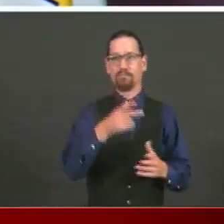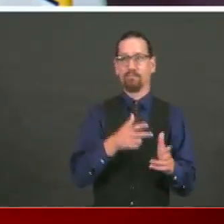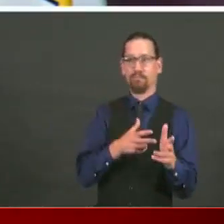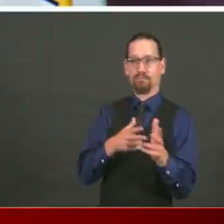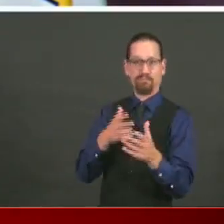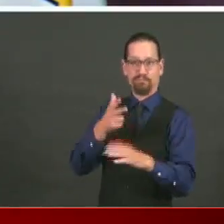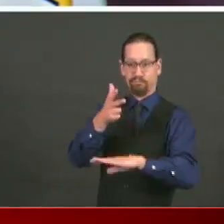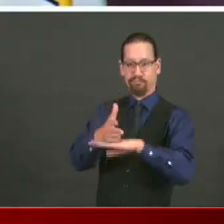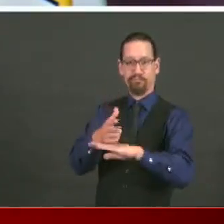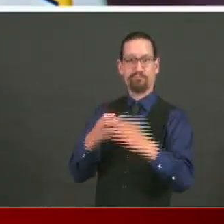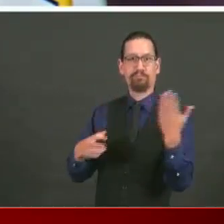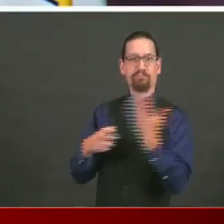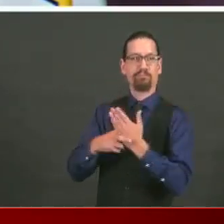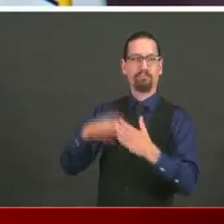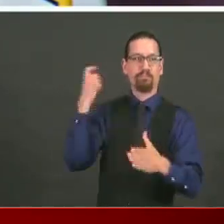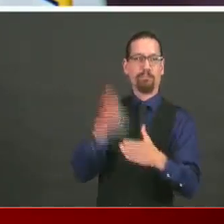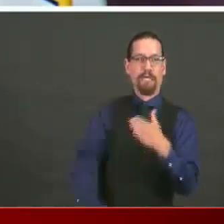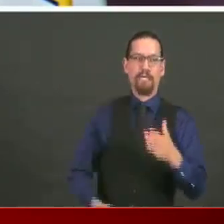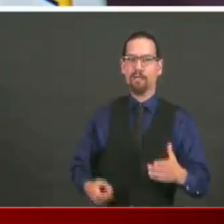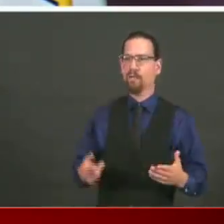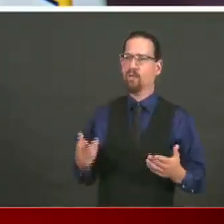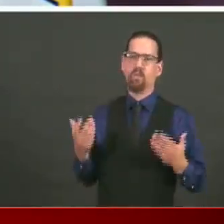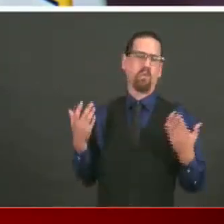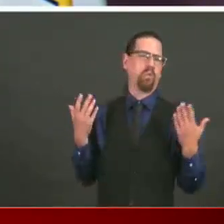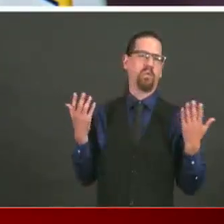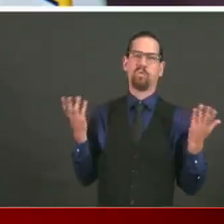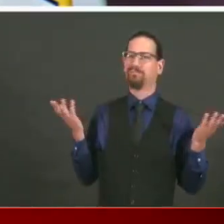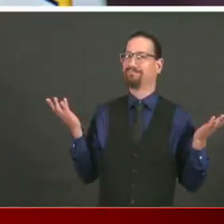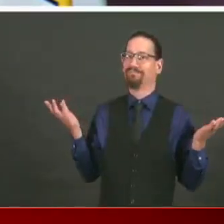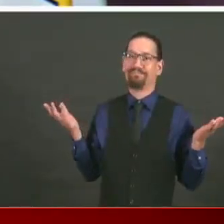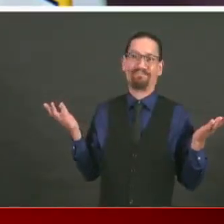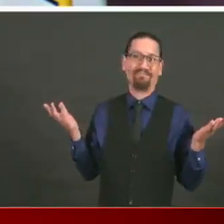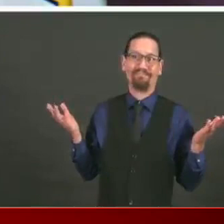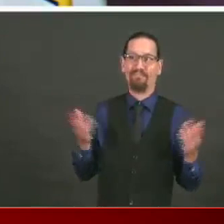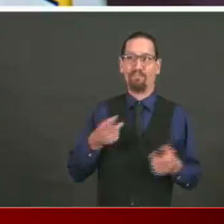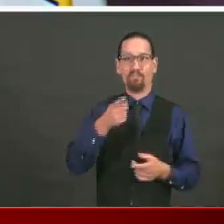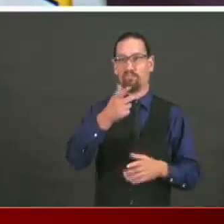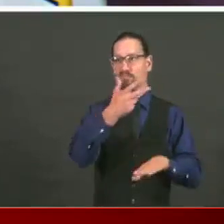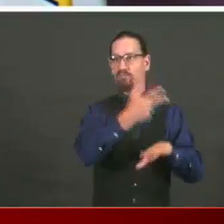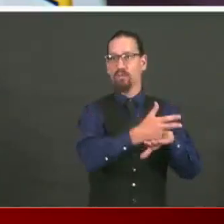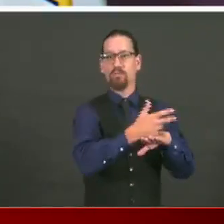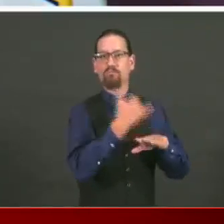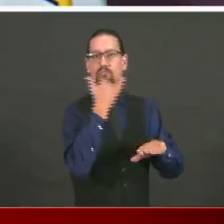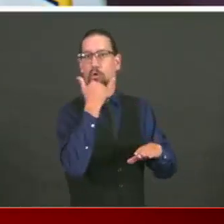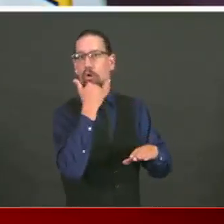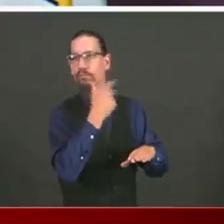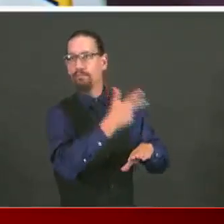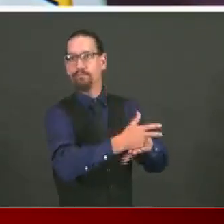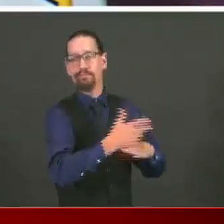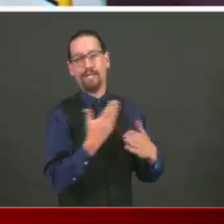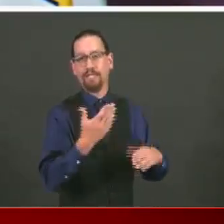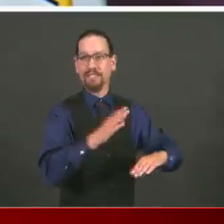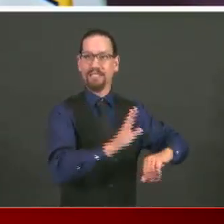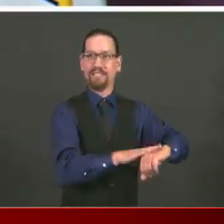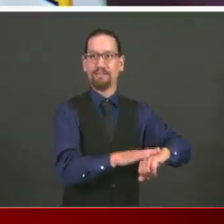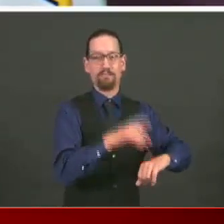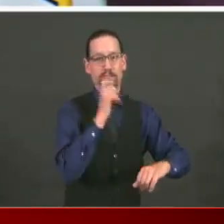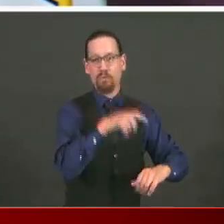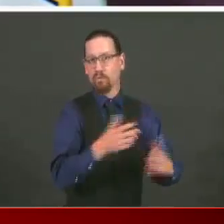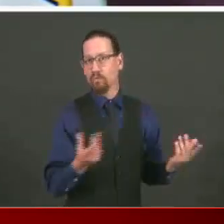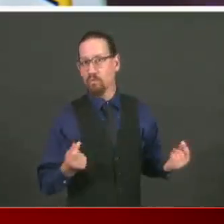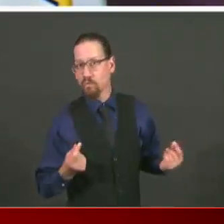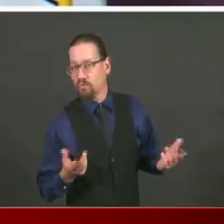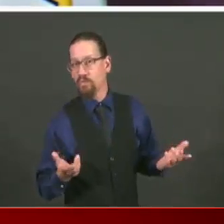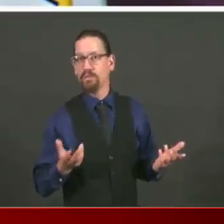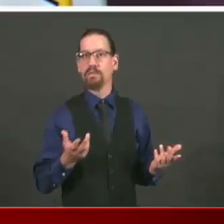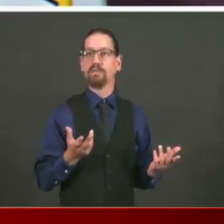met by someone who says you're not allowed to park there. So that's why I'm telling you now, you probably want to think